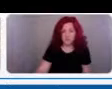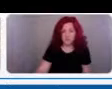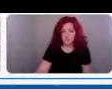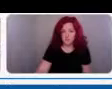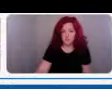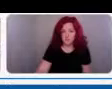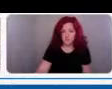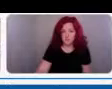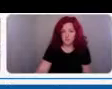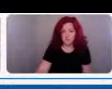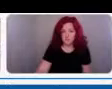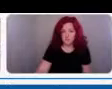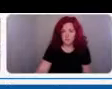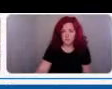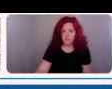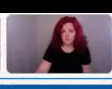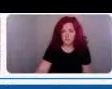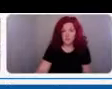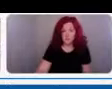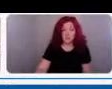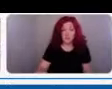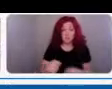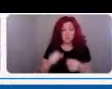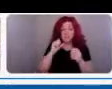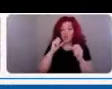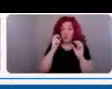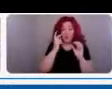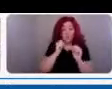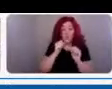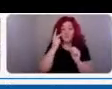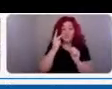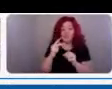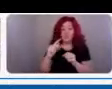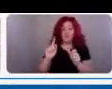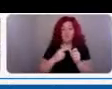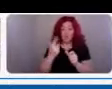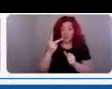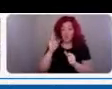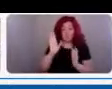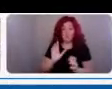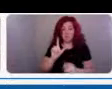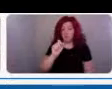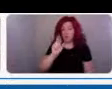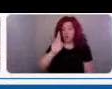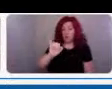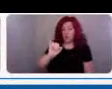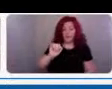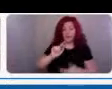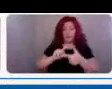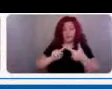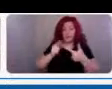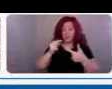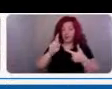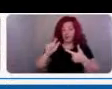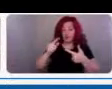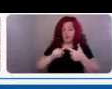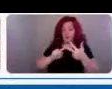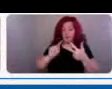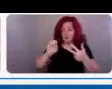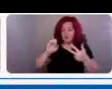seeing none of the first three speakers we're going to move to lori gray greg blair and tempest shires